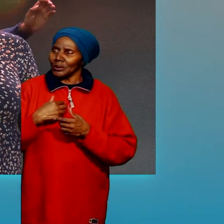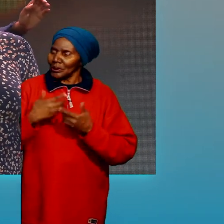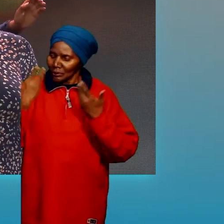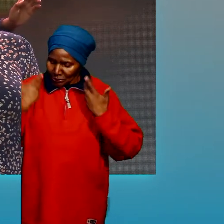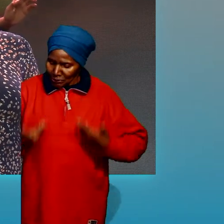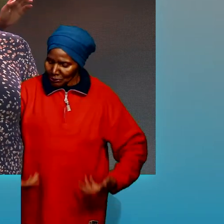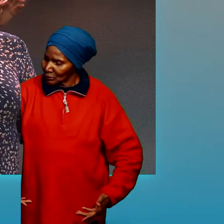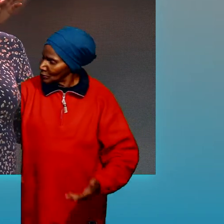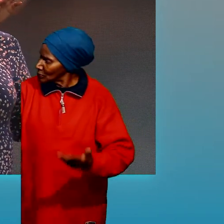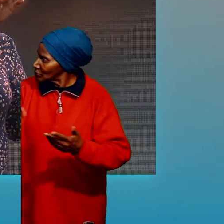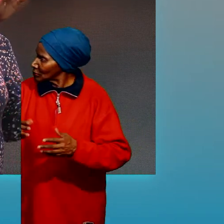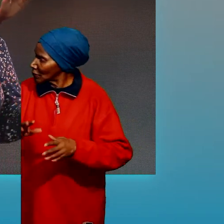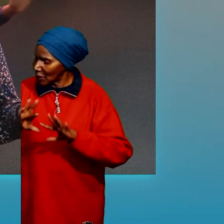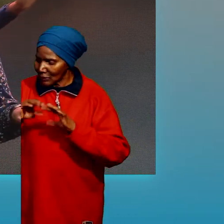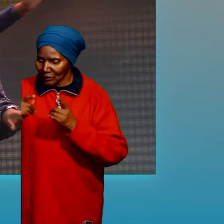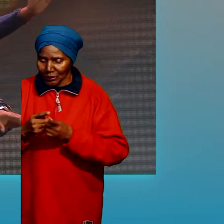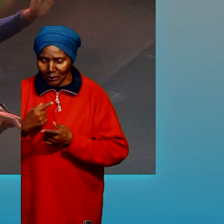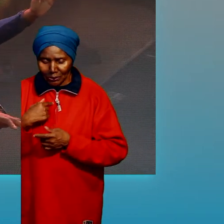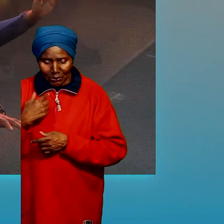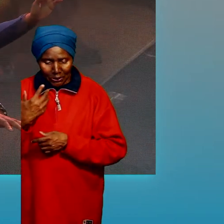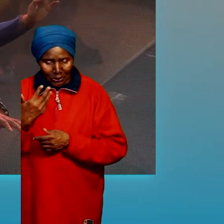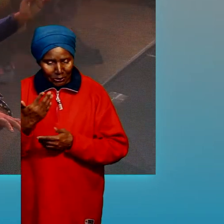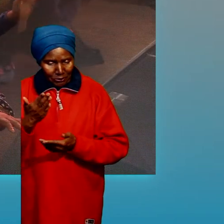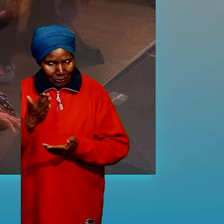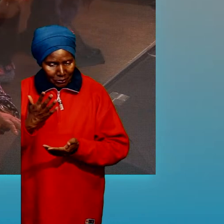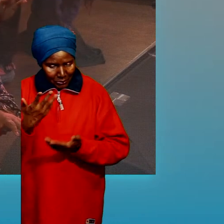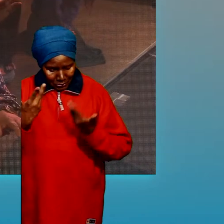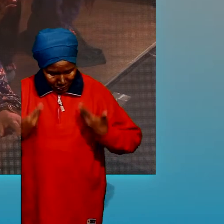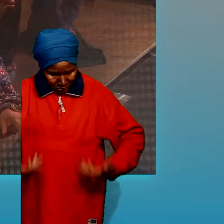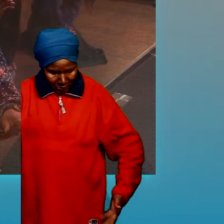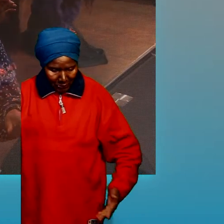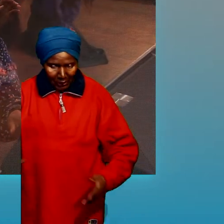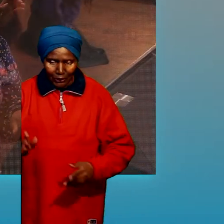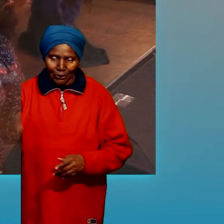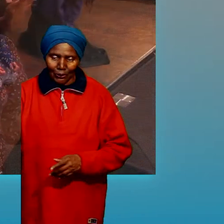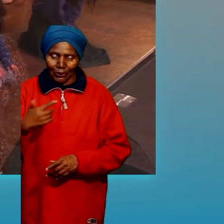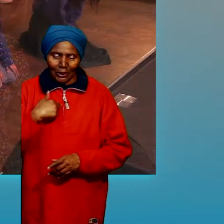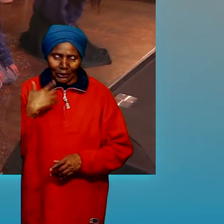Everything I am, everything I have,